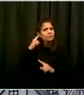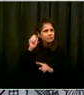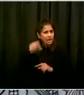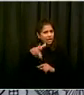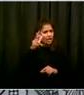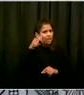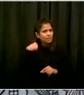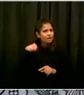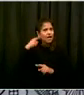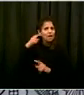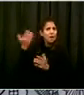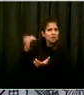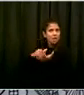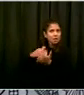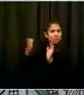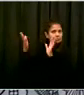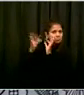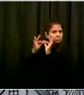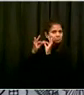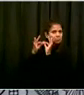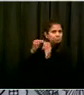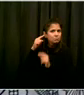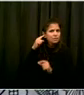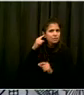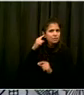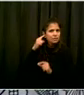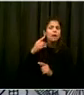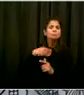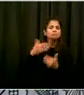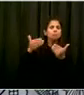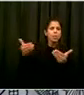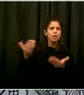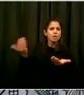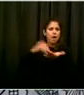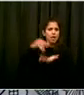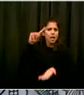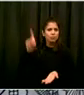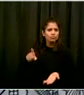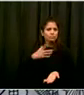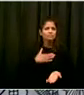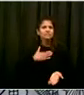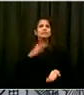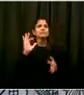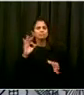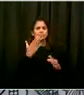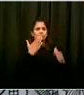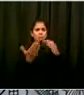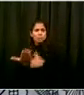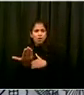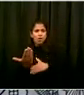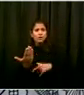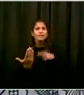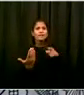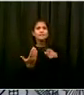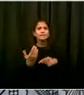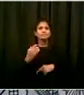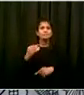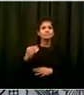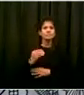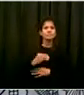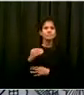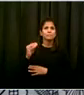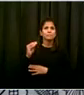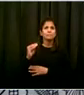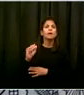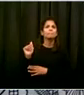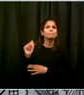Can you now? Yeah. Okay. Good morning, everyone. Well, to what degree are you aware of all the protests that took place in Borough Park and other